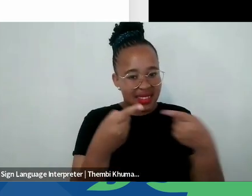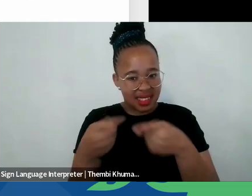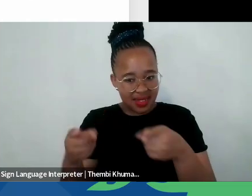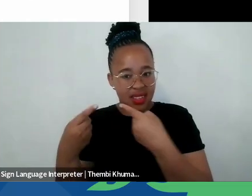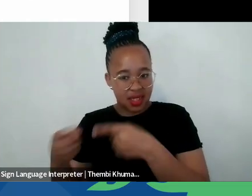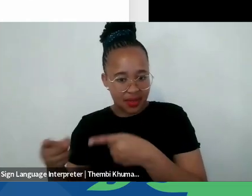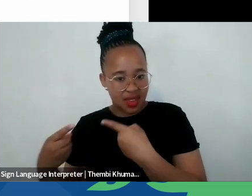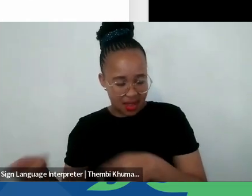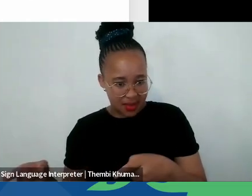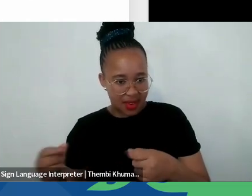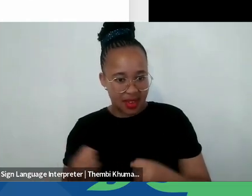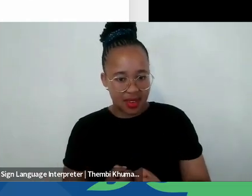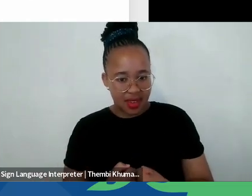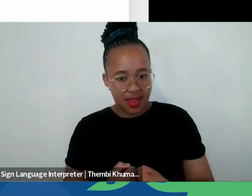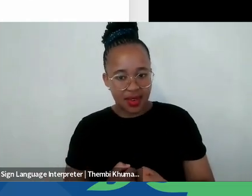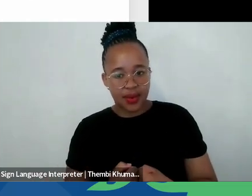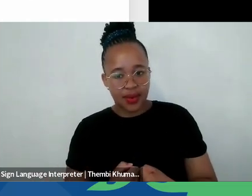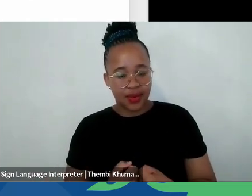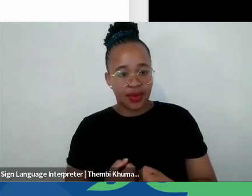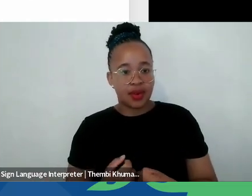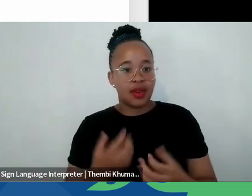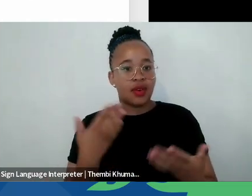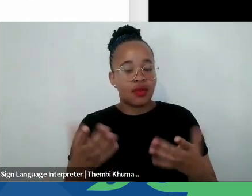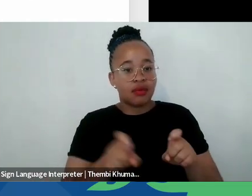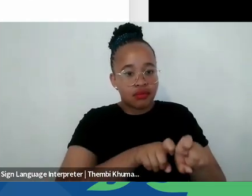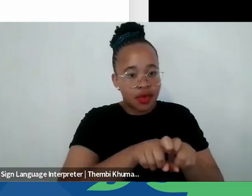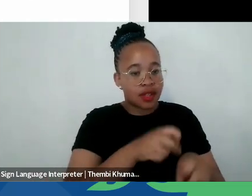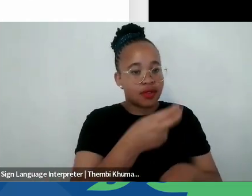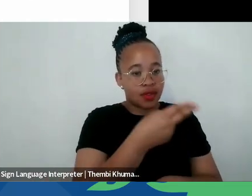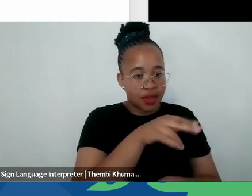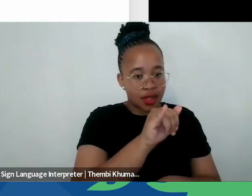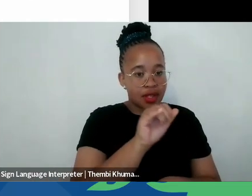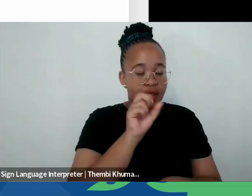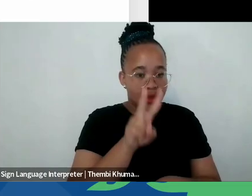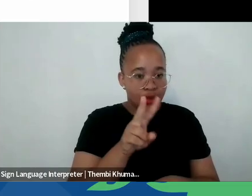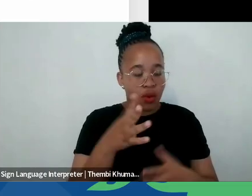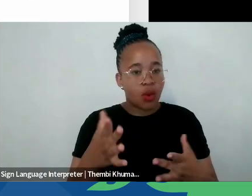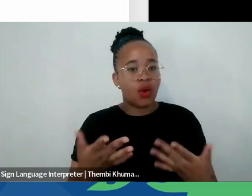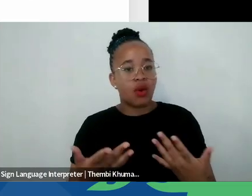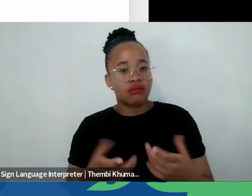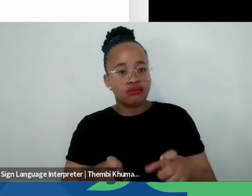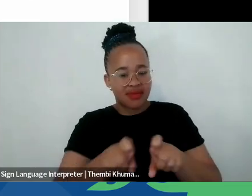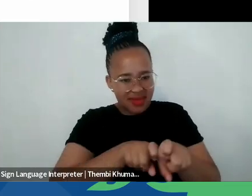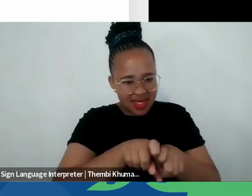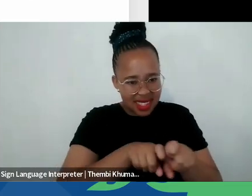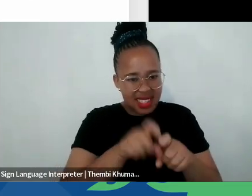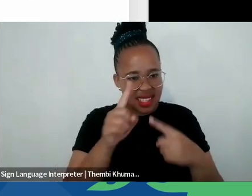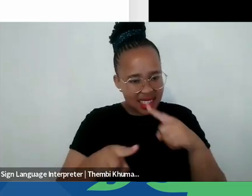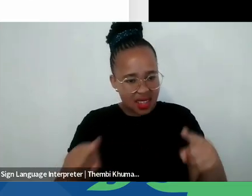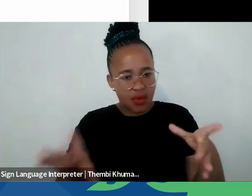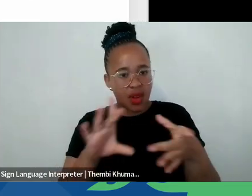knowledge and adherence, disclosure of HIV status, sexual orientation, drug use, harm reduction,